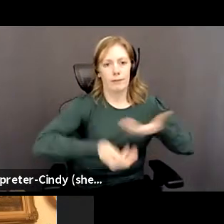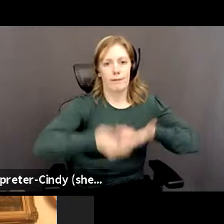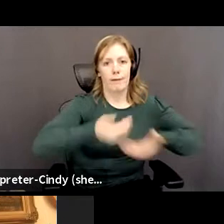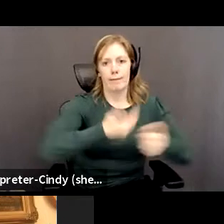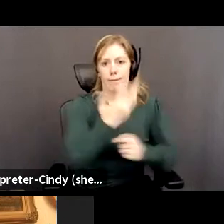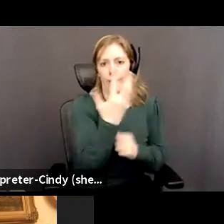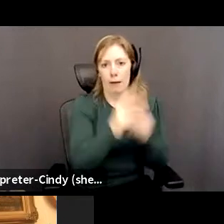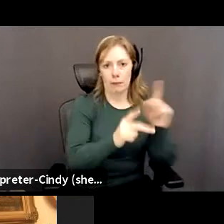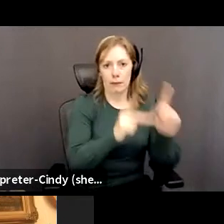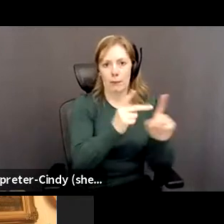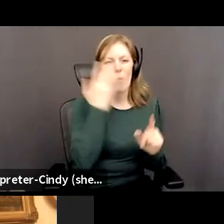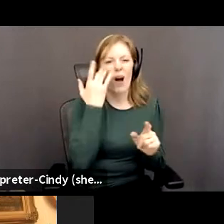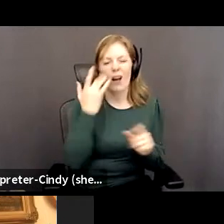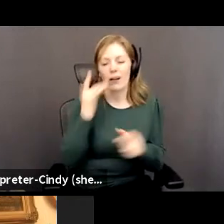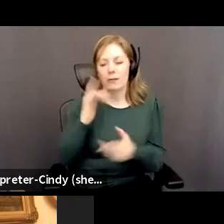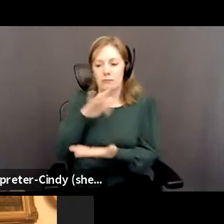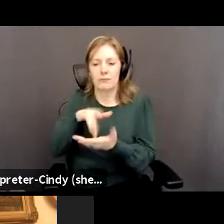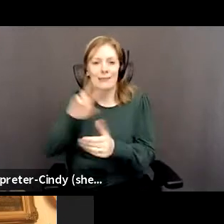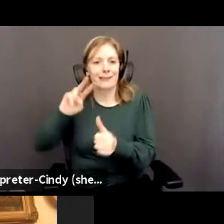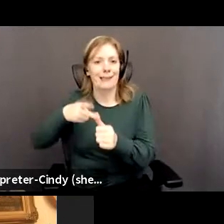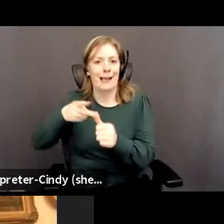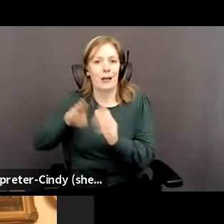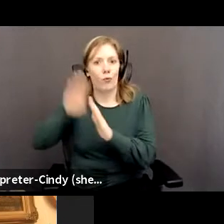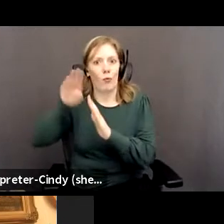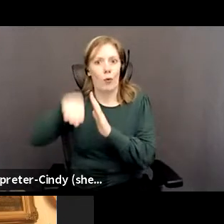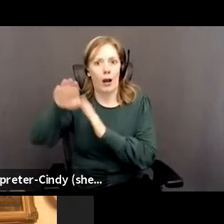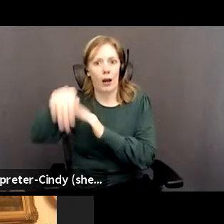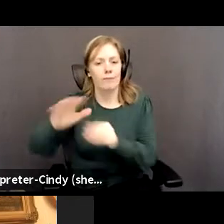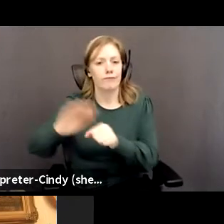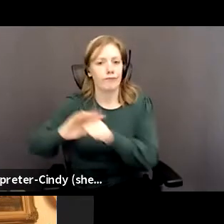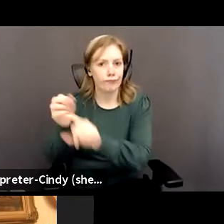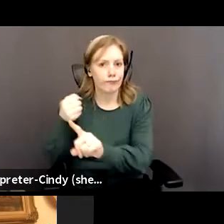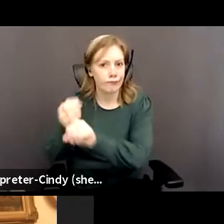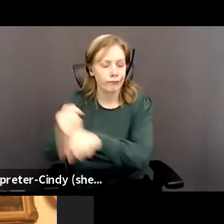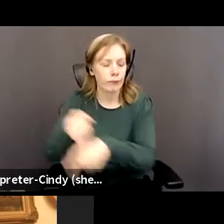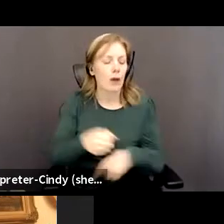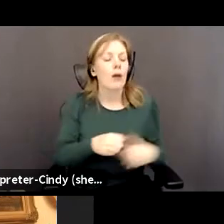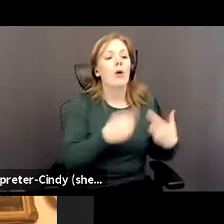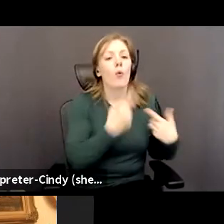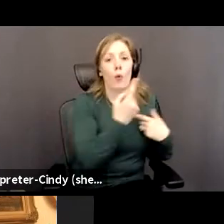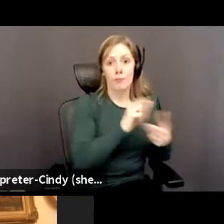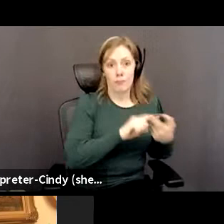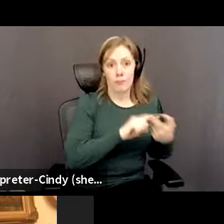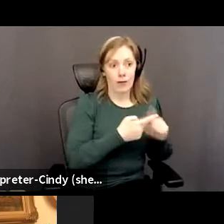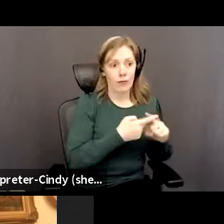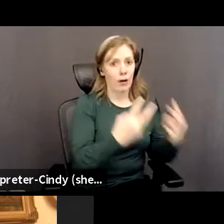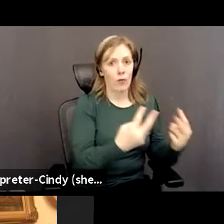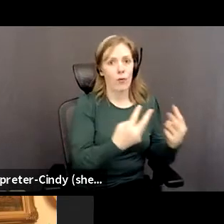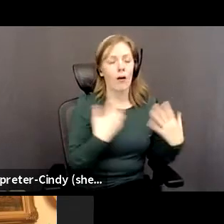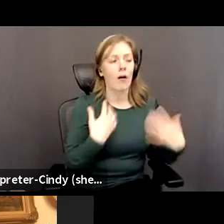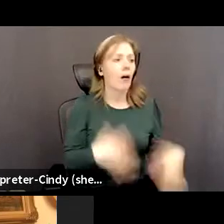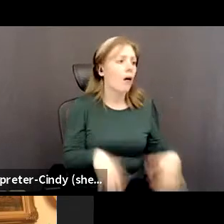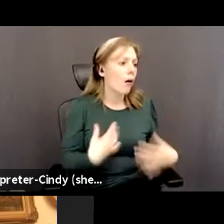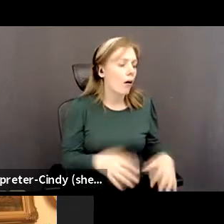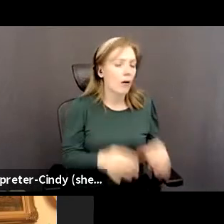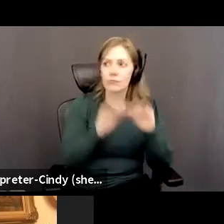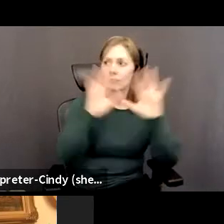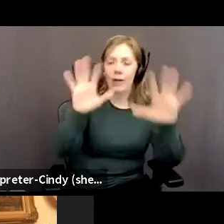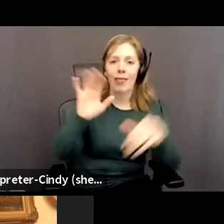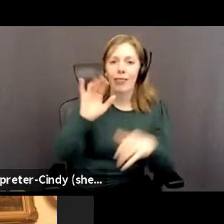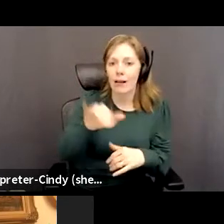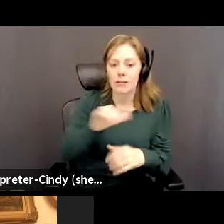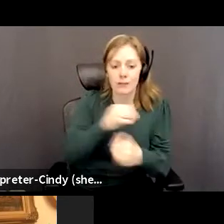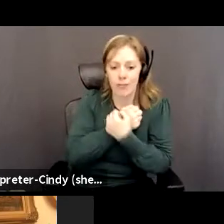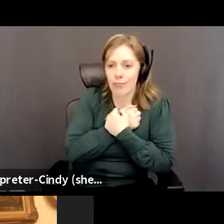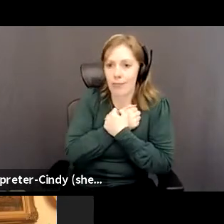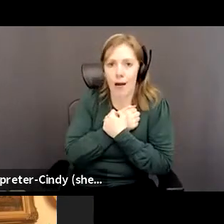second wave. And one of my closest friends, like basically after the show, after she saw it, she was like, what a love letter to your family. That's what she said. She was